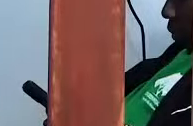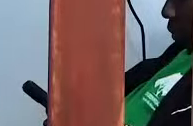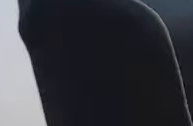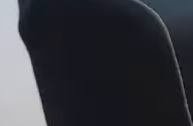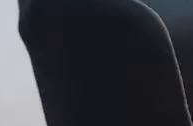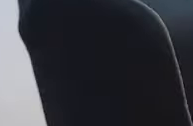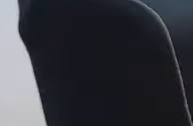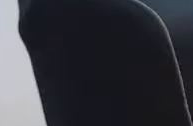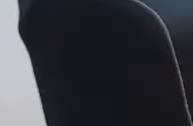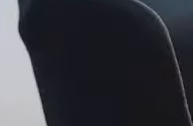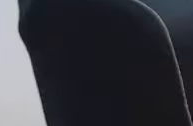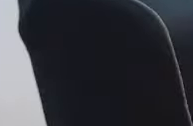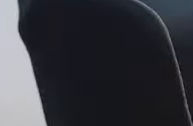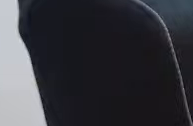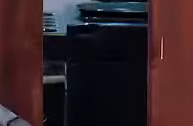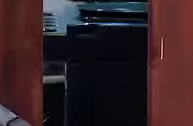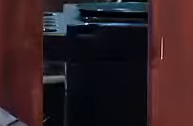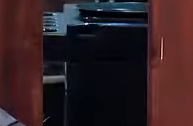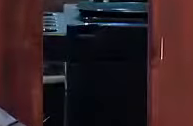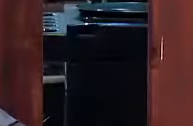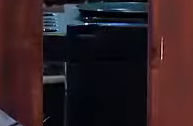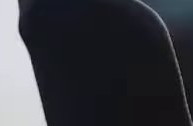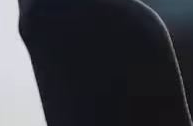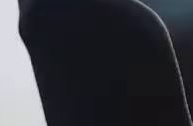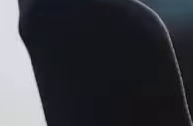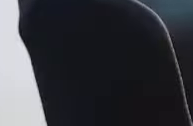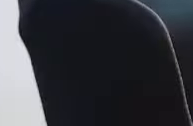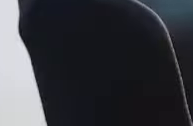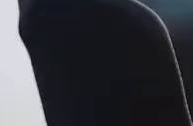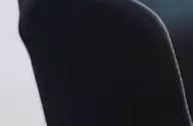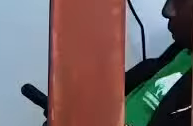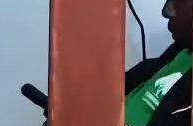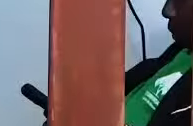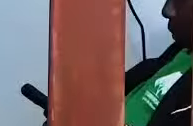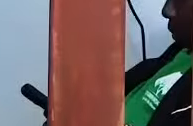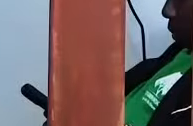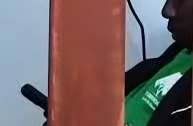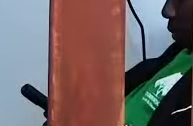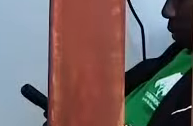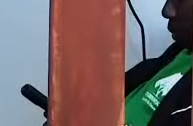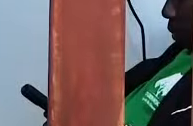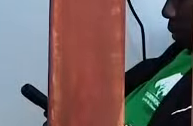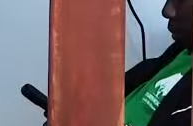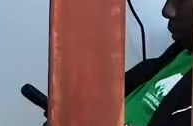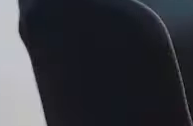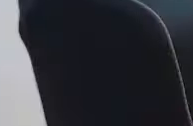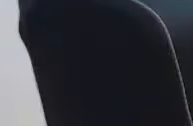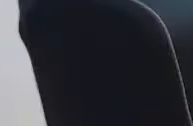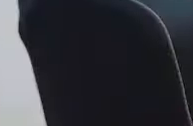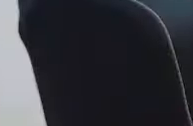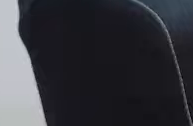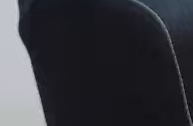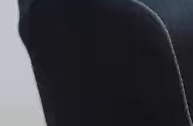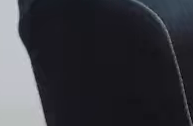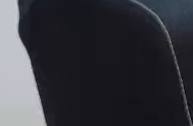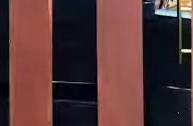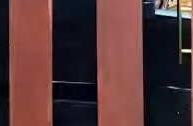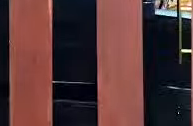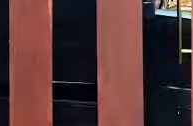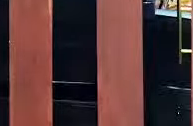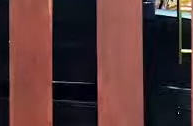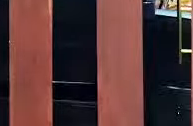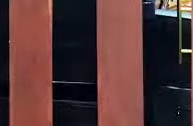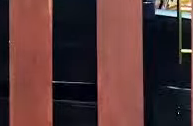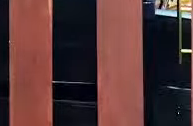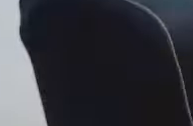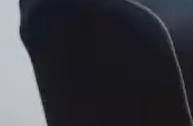Inawakaje? Una deposit any amount of money at any time na uko guaranteed ukikuwa mzee. Maisha yako itakuwa nywe. Baadaye